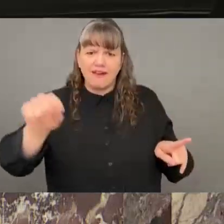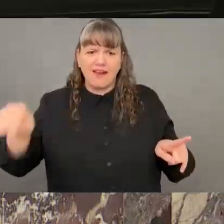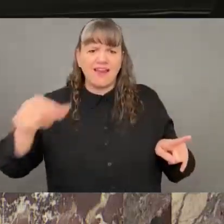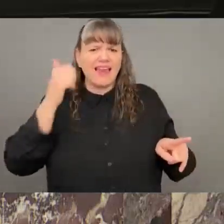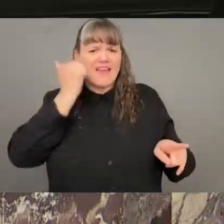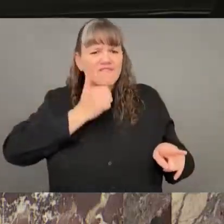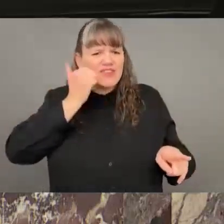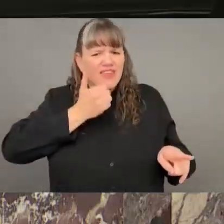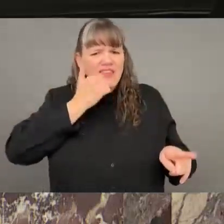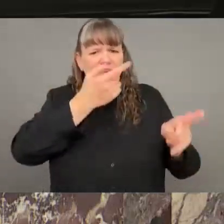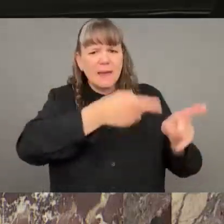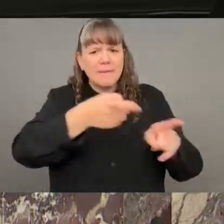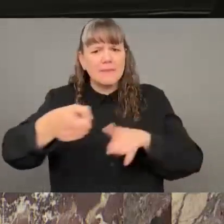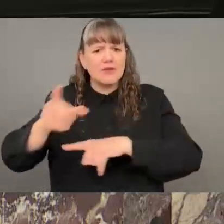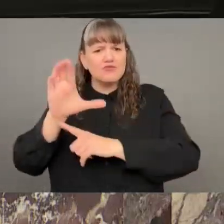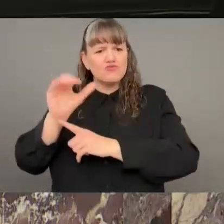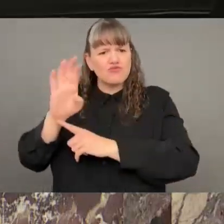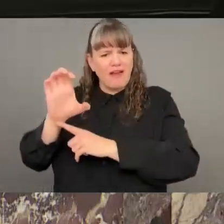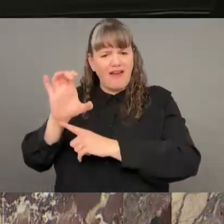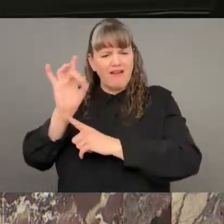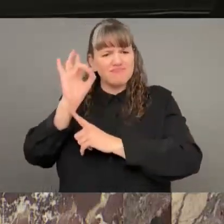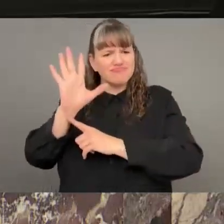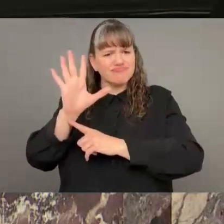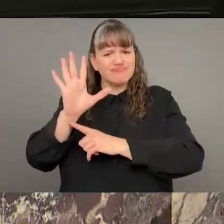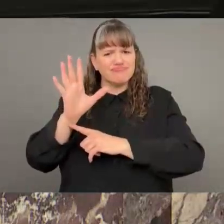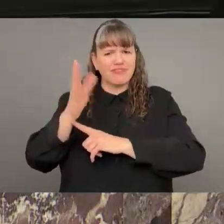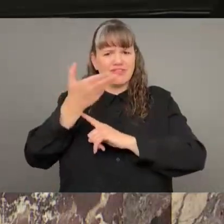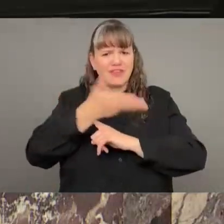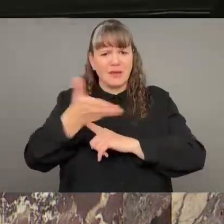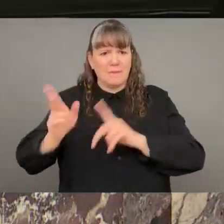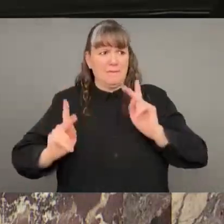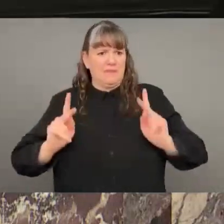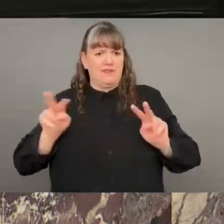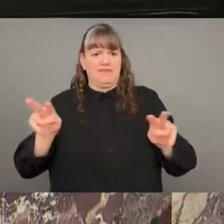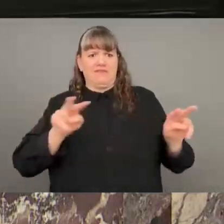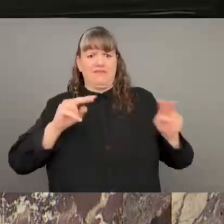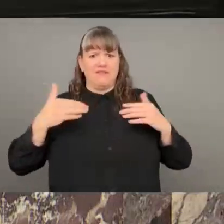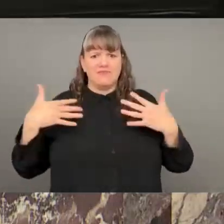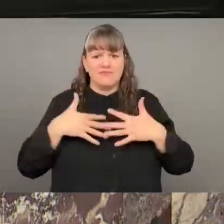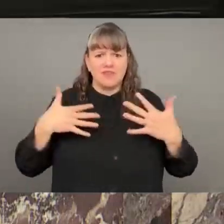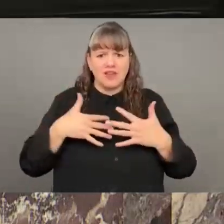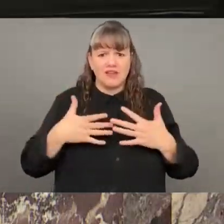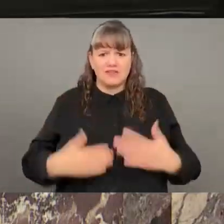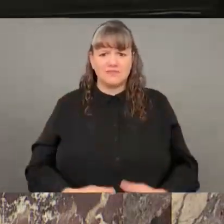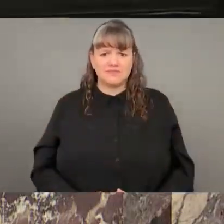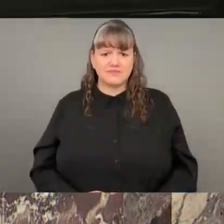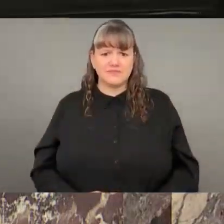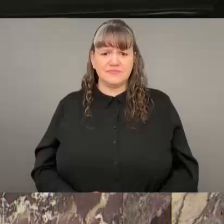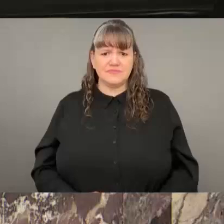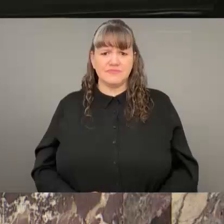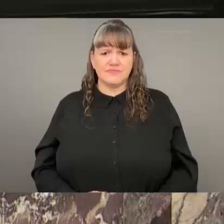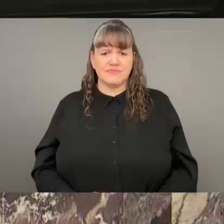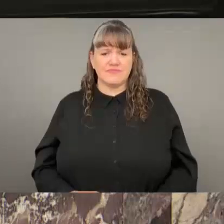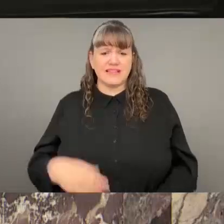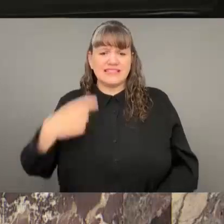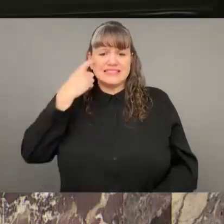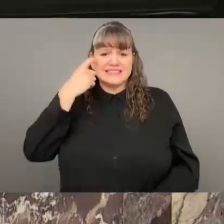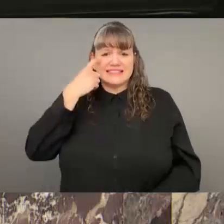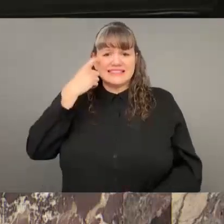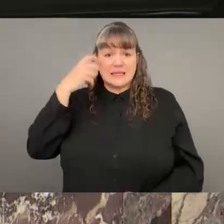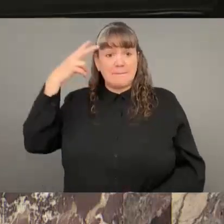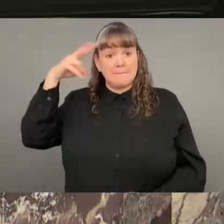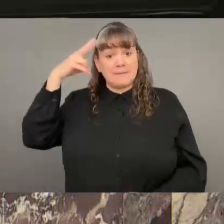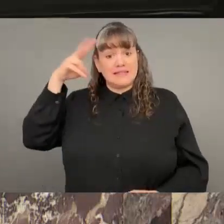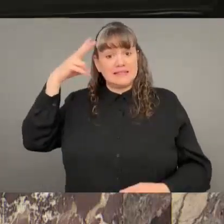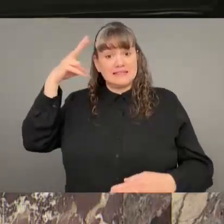a Mexican hitman tied to the La Familia Michoacana cartel is seeking refugee status